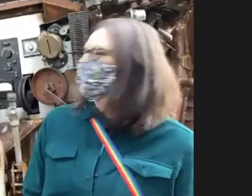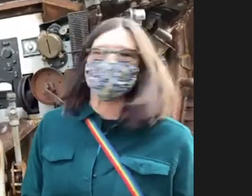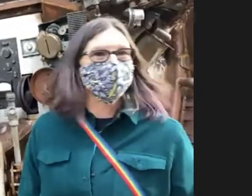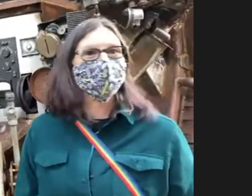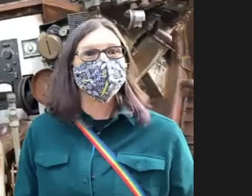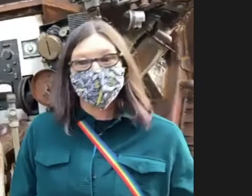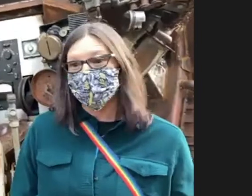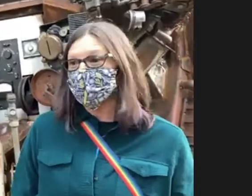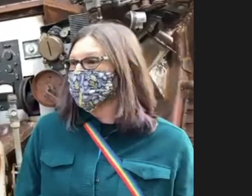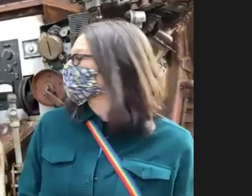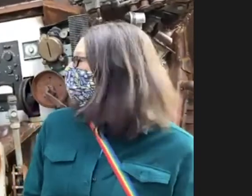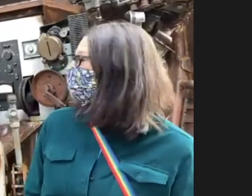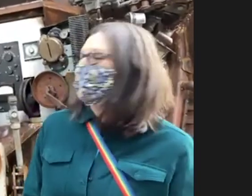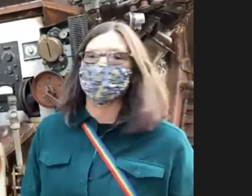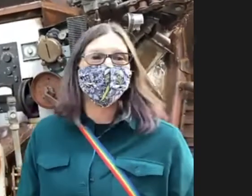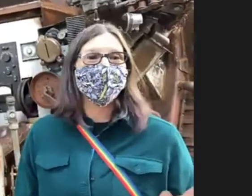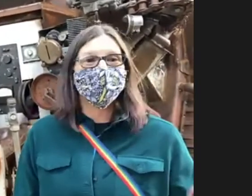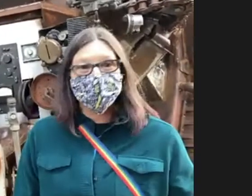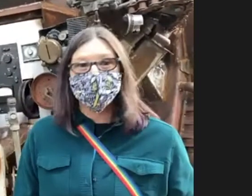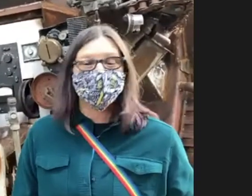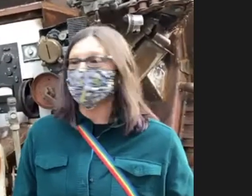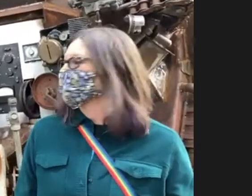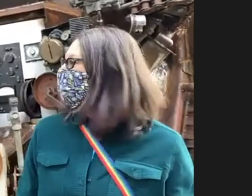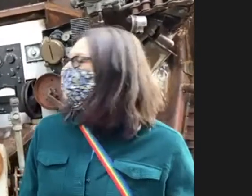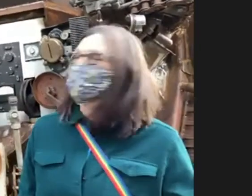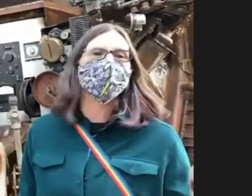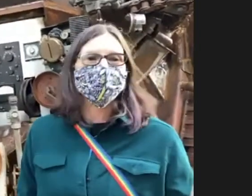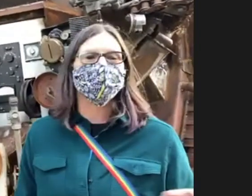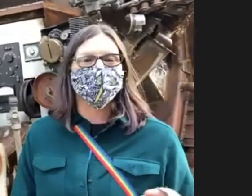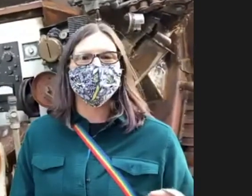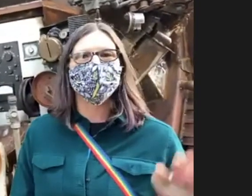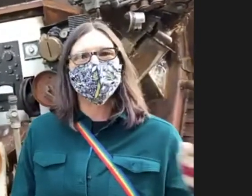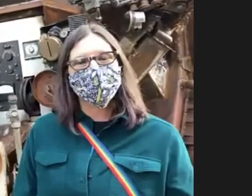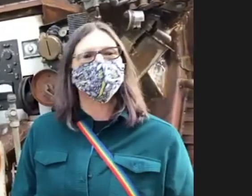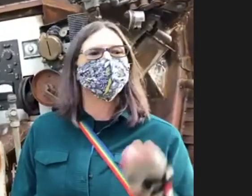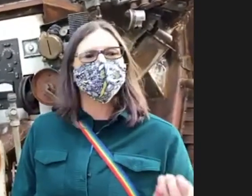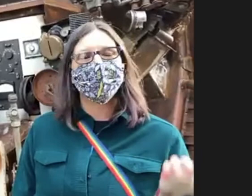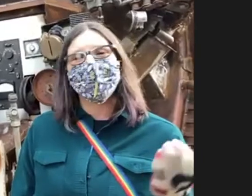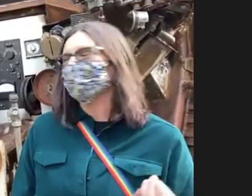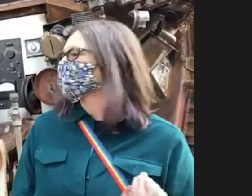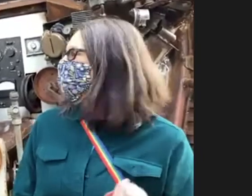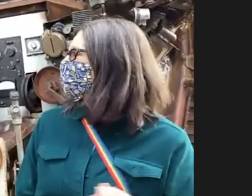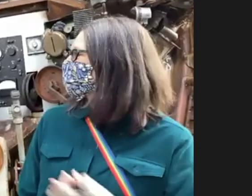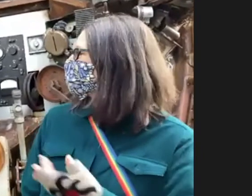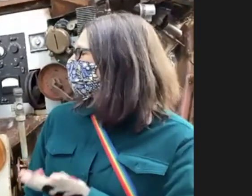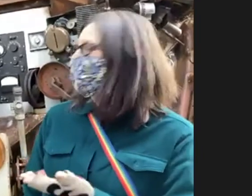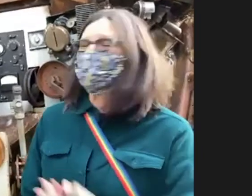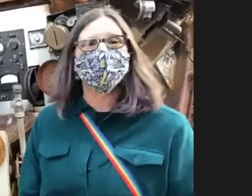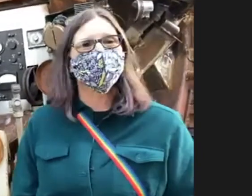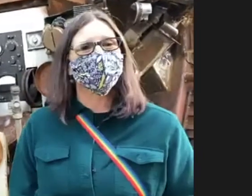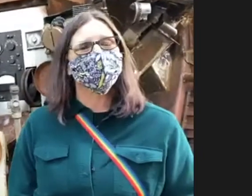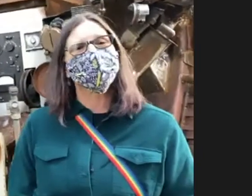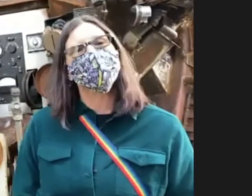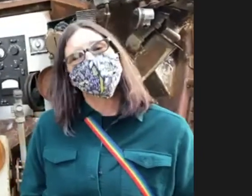with, cleaning up trash is one thing, rethinking our purchases, all kinds of things, but restoring areas, as